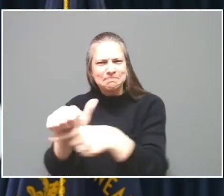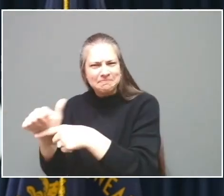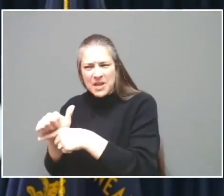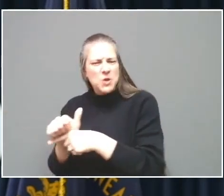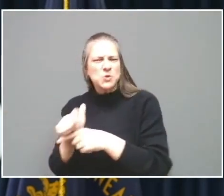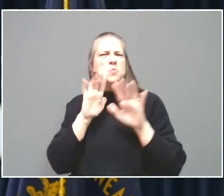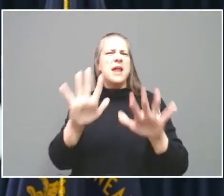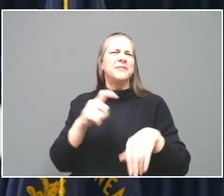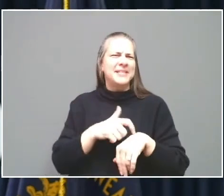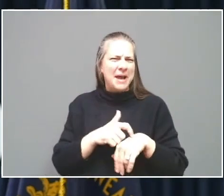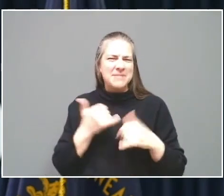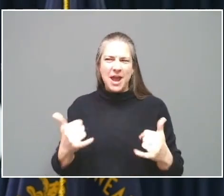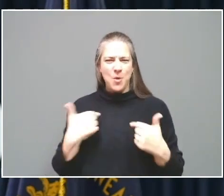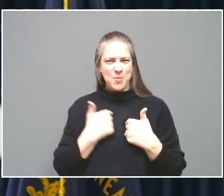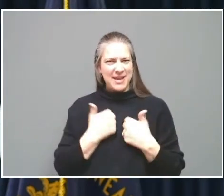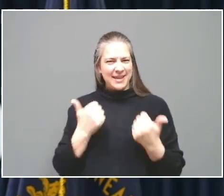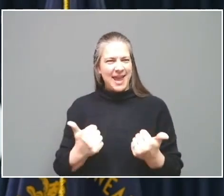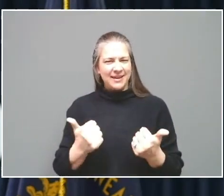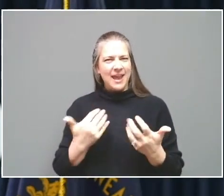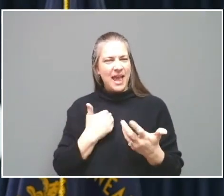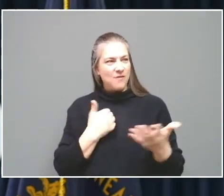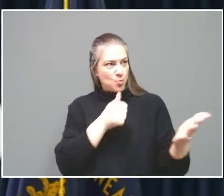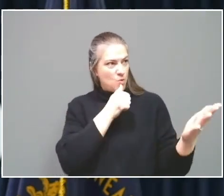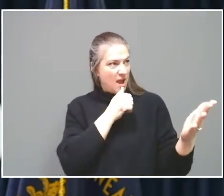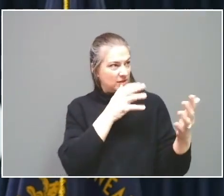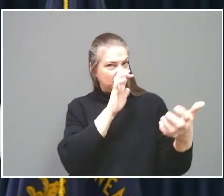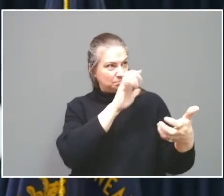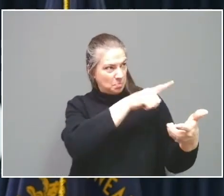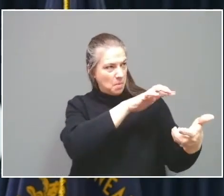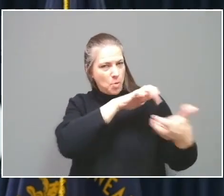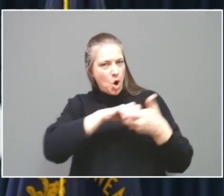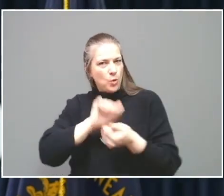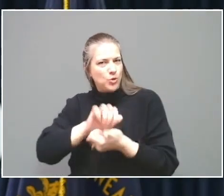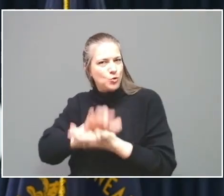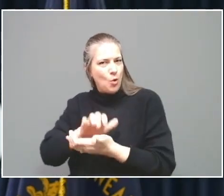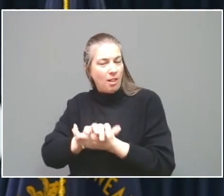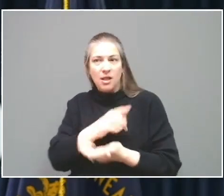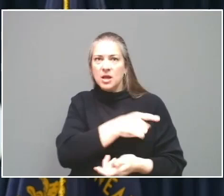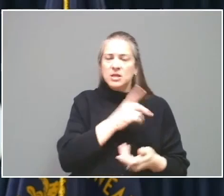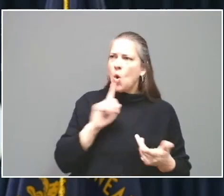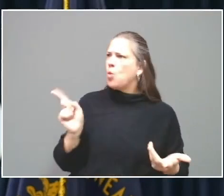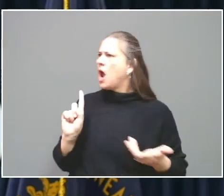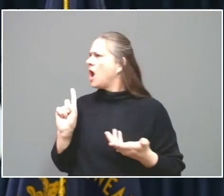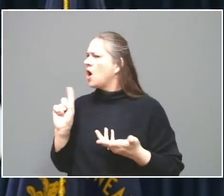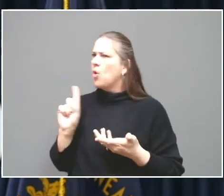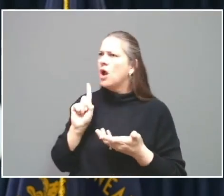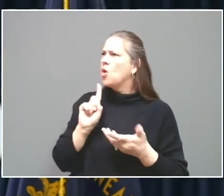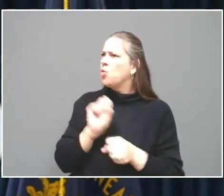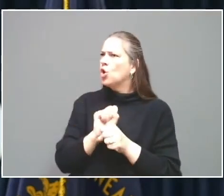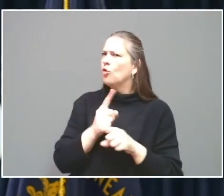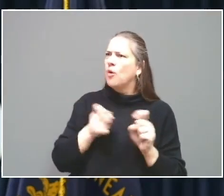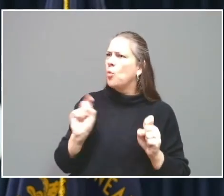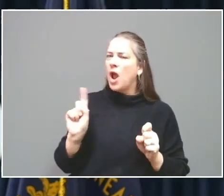to be investing when we can invite that private sector in as partners. When they ask where the worker's coming from, we can point right to that career and